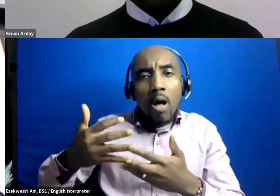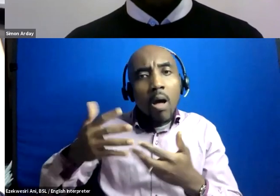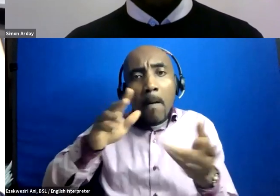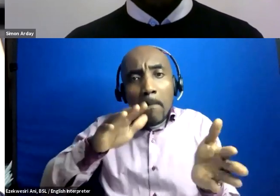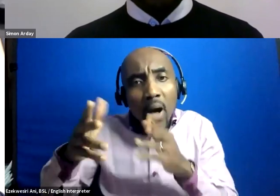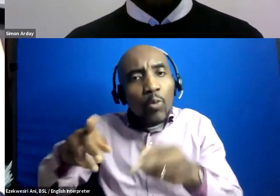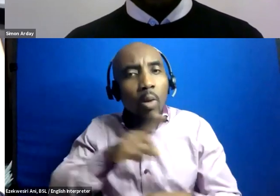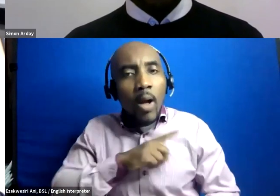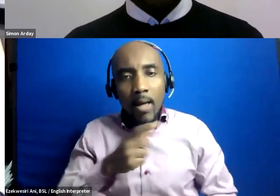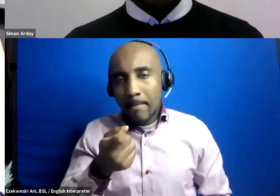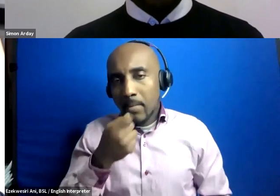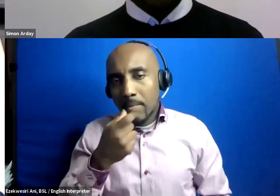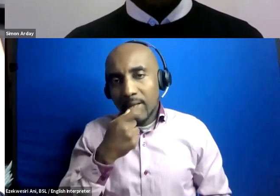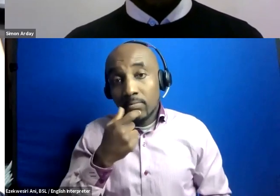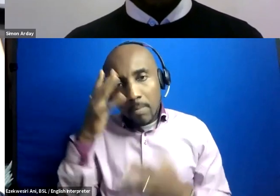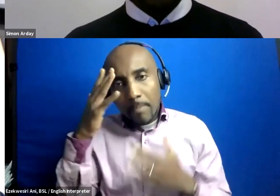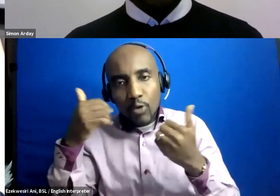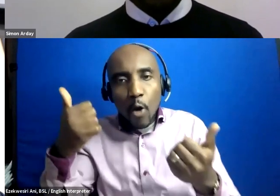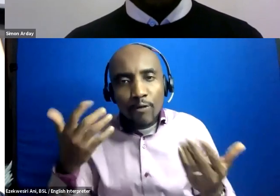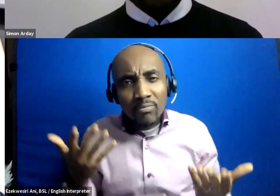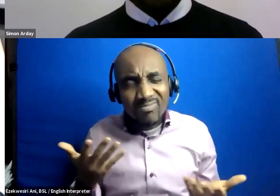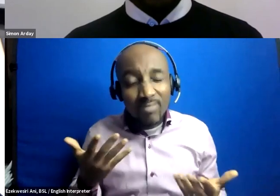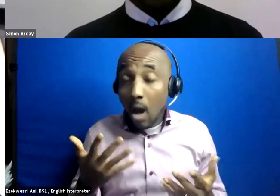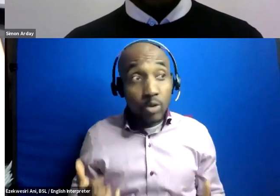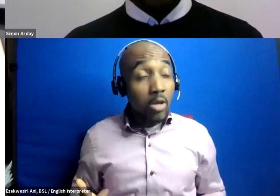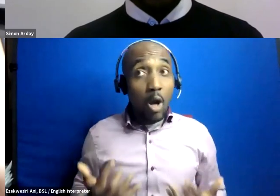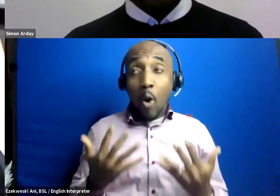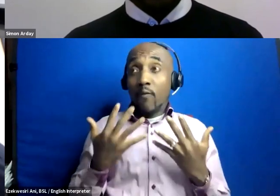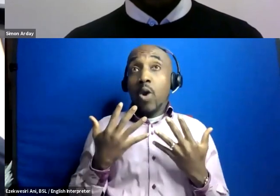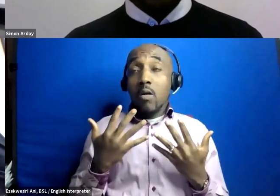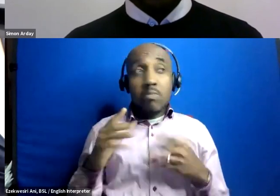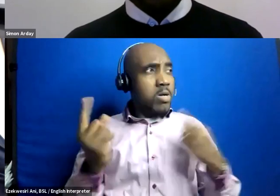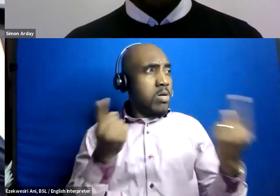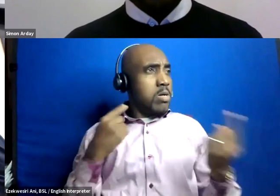medication. I was just overwhelmed by the amount of people that sort of